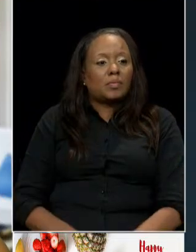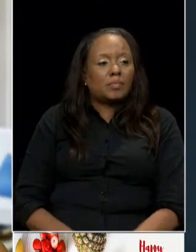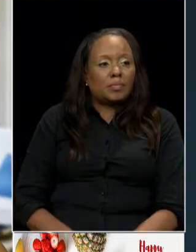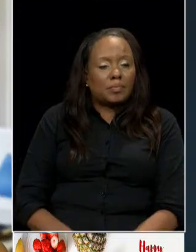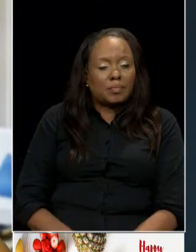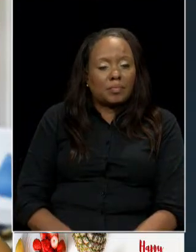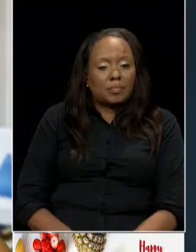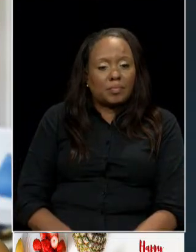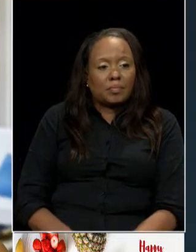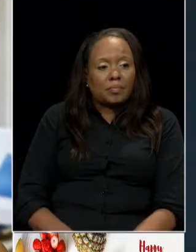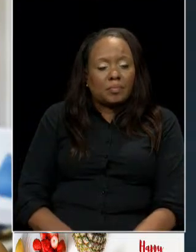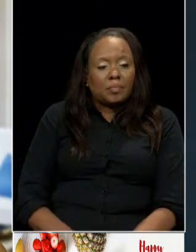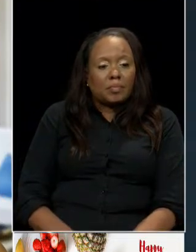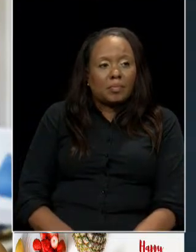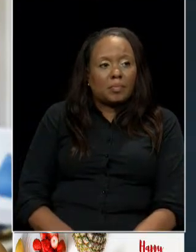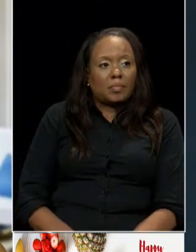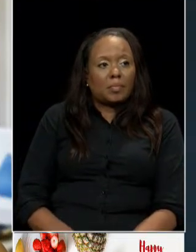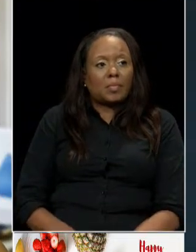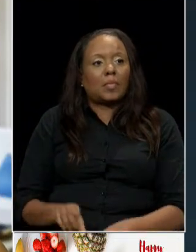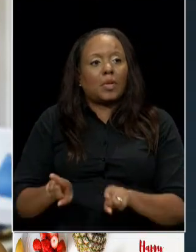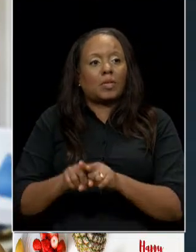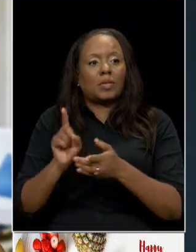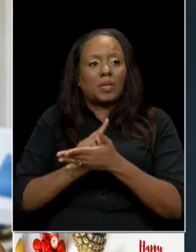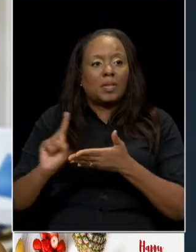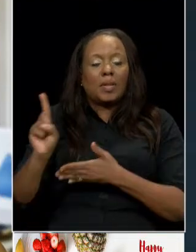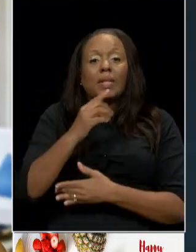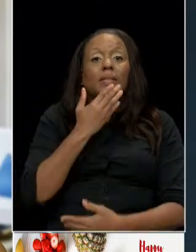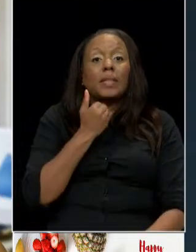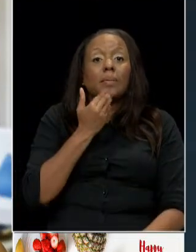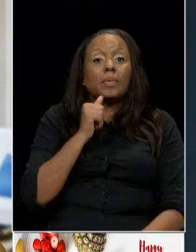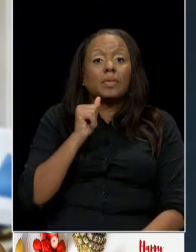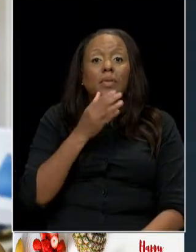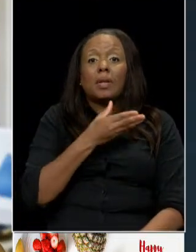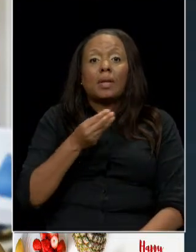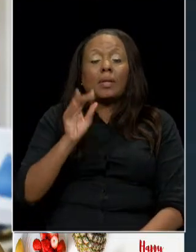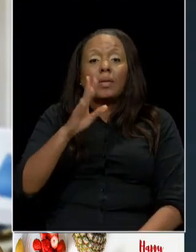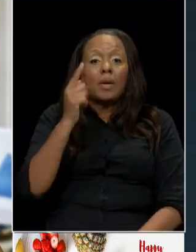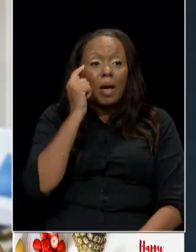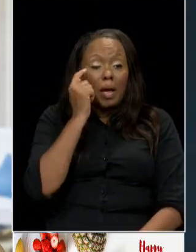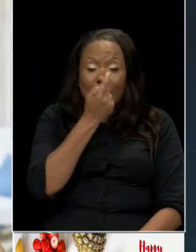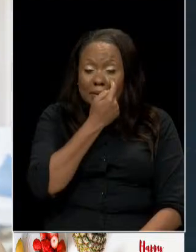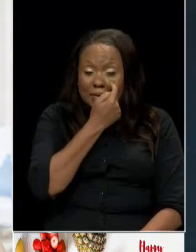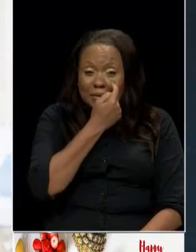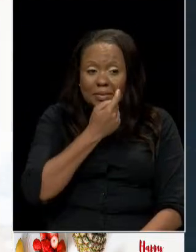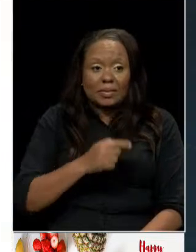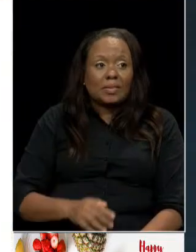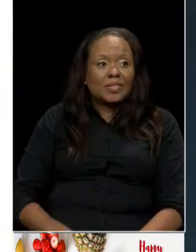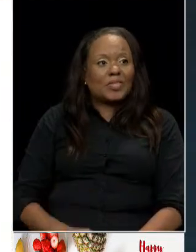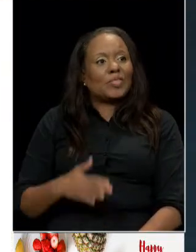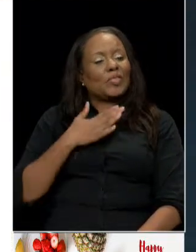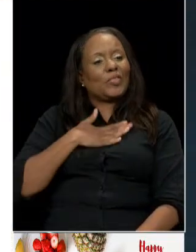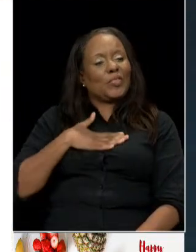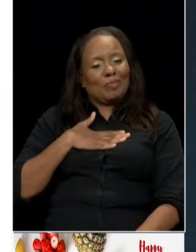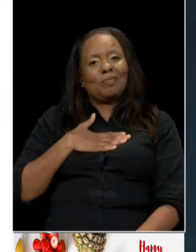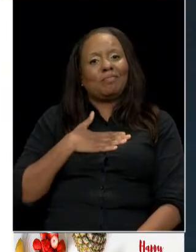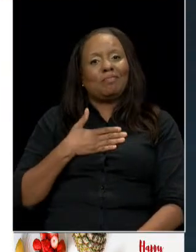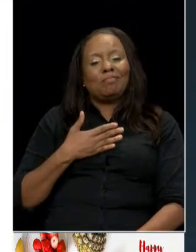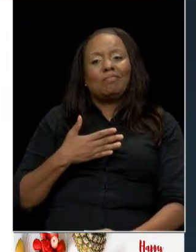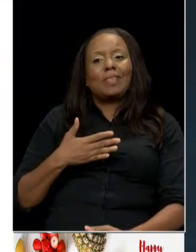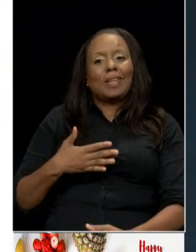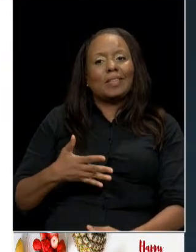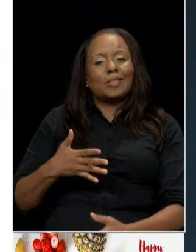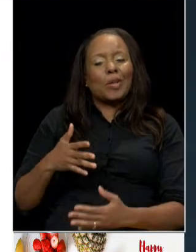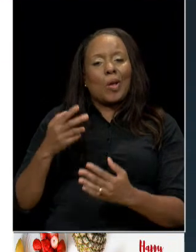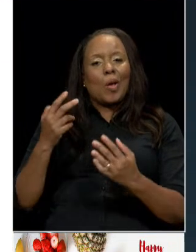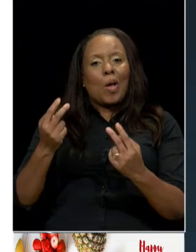to look at diabetes and the eyes next week. Yes, yes. It's all going to be here. So we want you to tune in. Thank you so